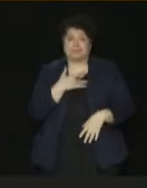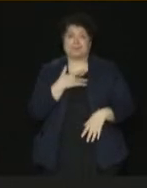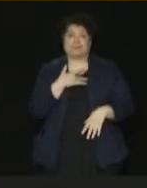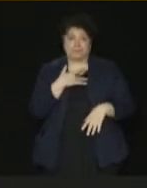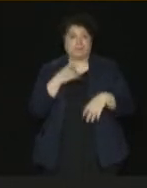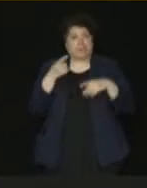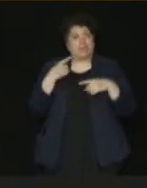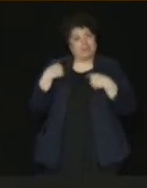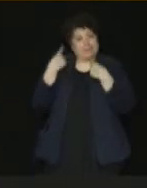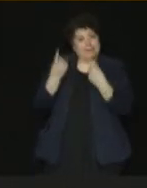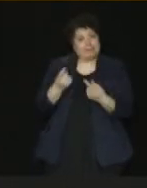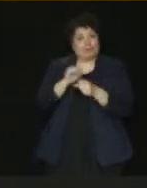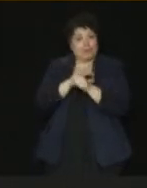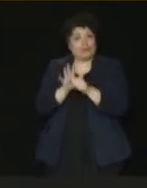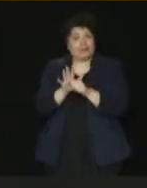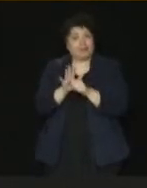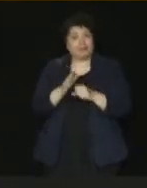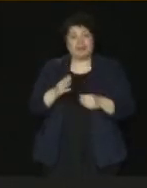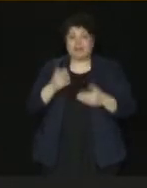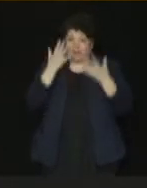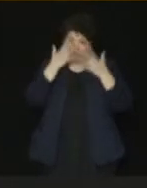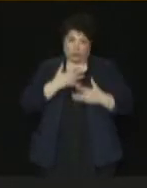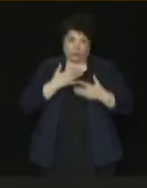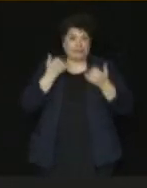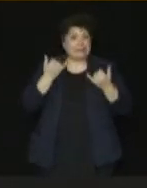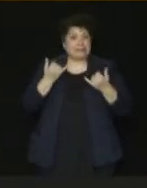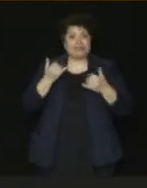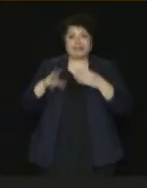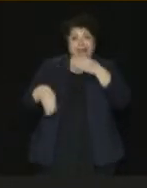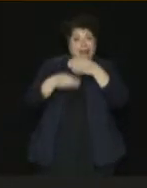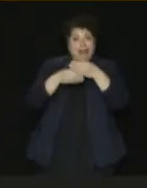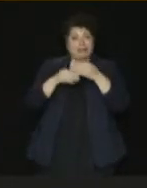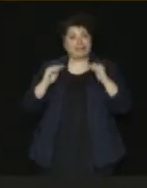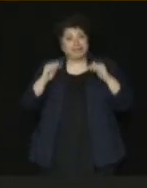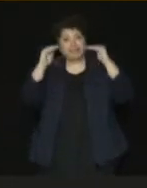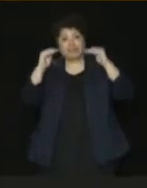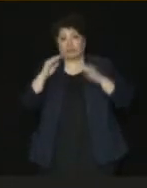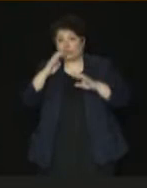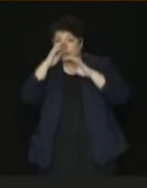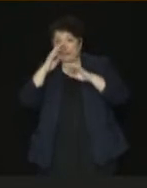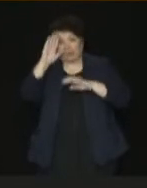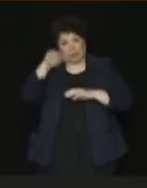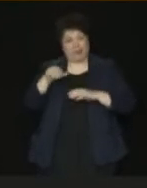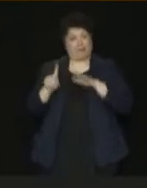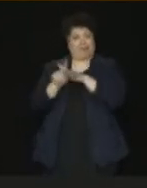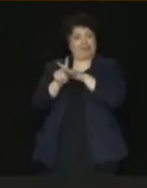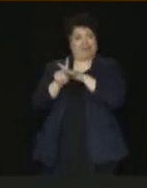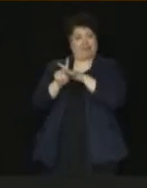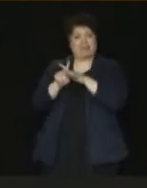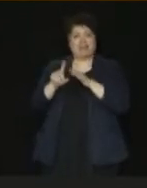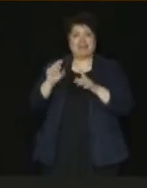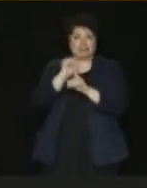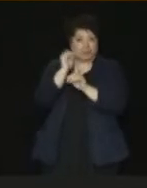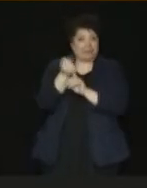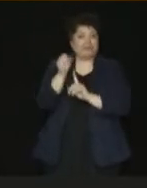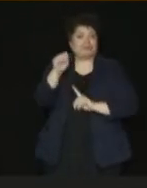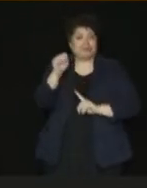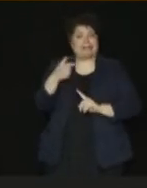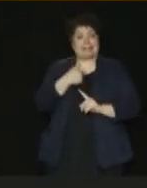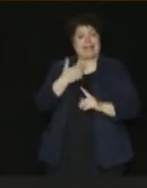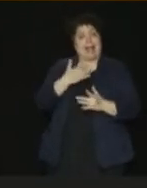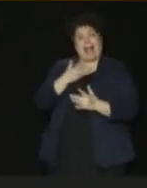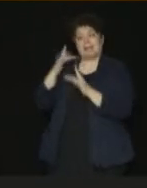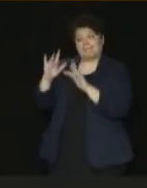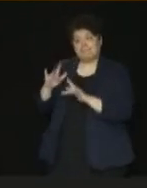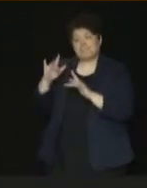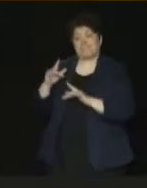And unfortunately, with these new measures, I'm certain there will be more difficult situations, and our hearts go out to people. But at the same